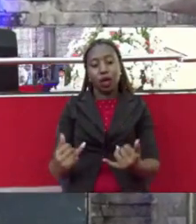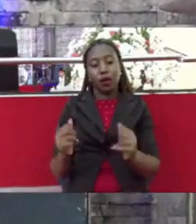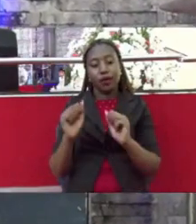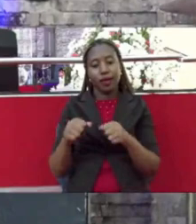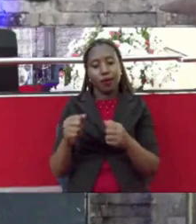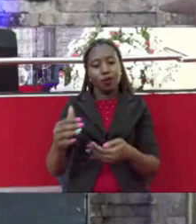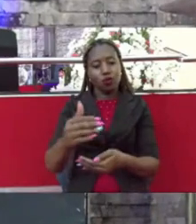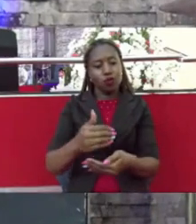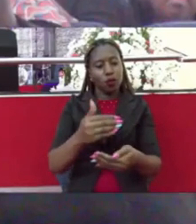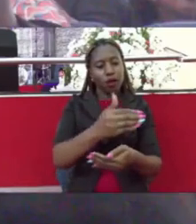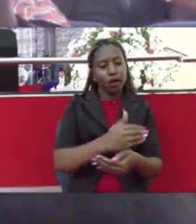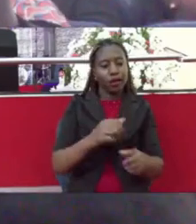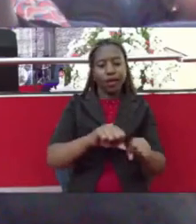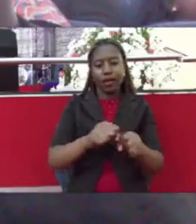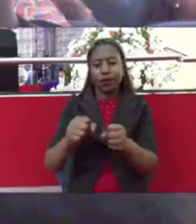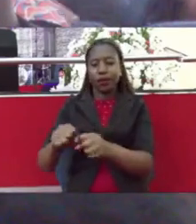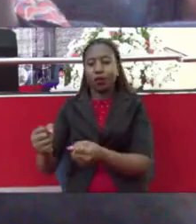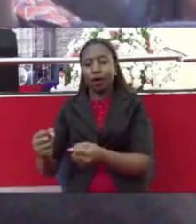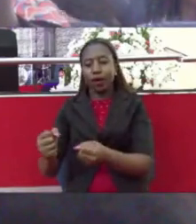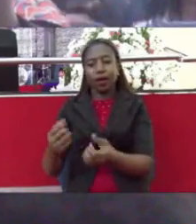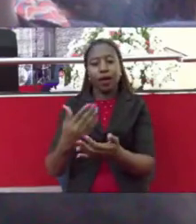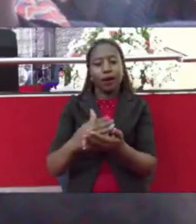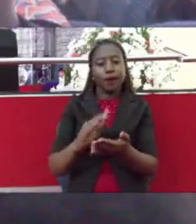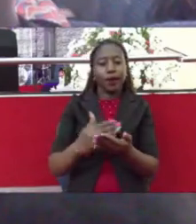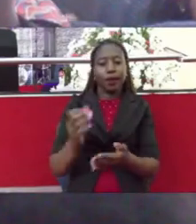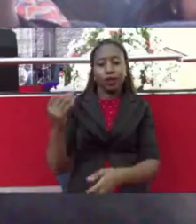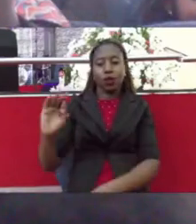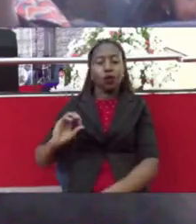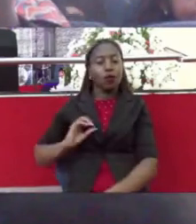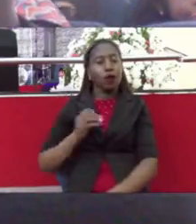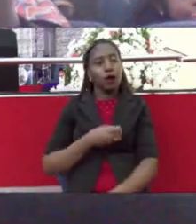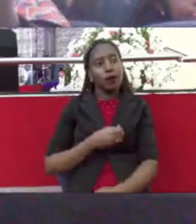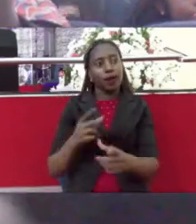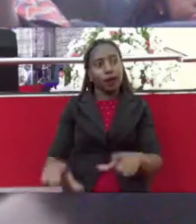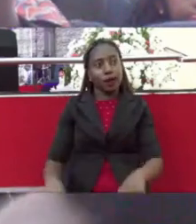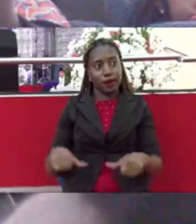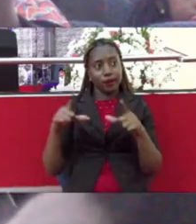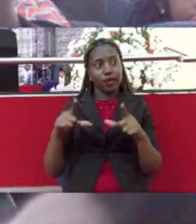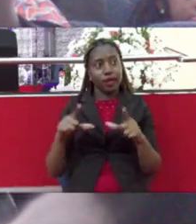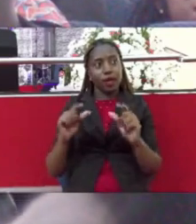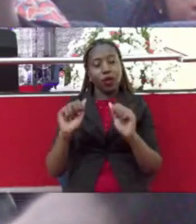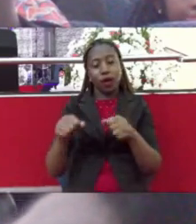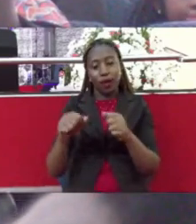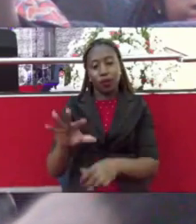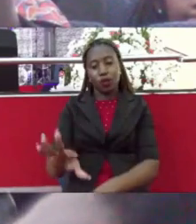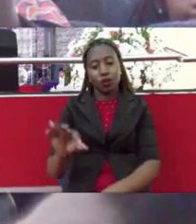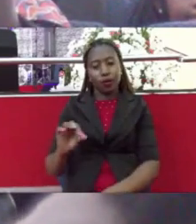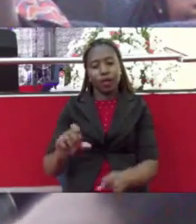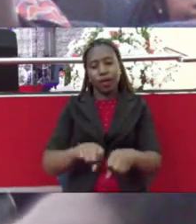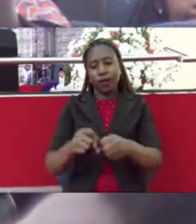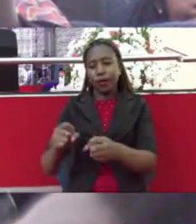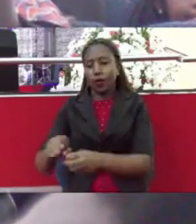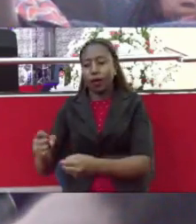broken pieces of our lives. Anaweza kukusanya mambo yaliyovunjika ya maisha. We are able to pick our broken pieces. Anaweza kukusanya mambo